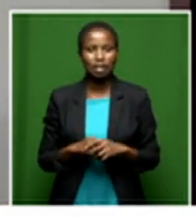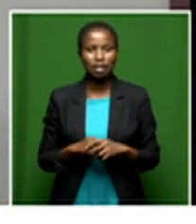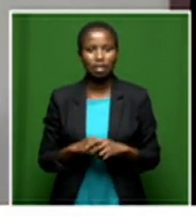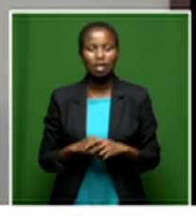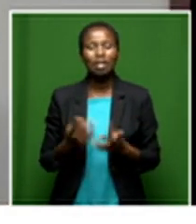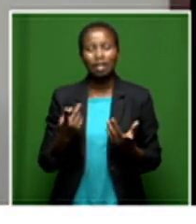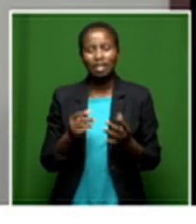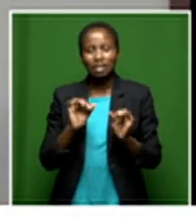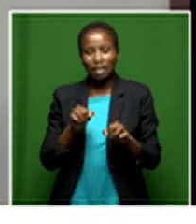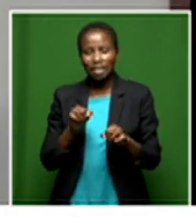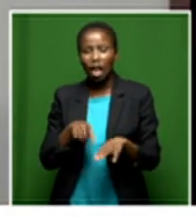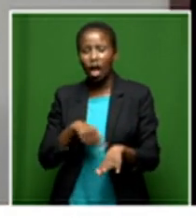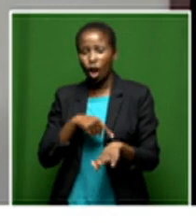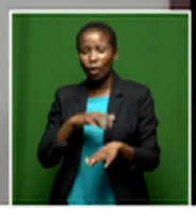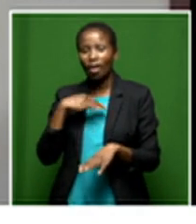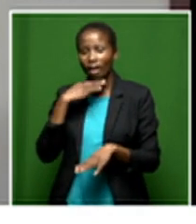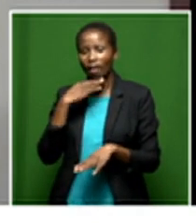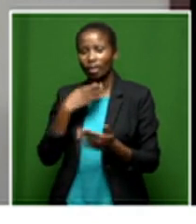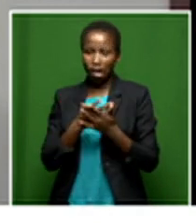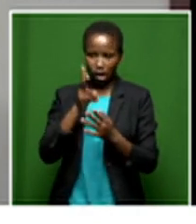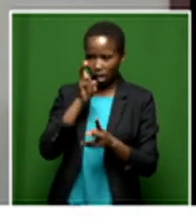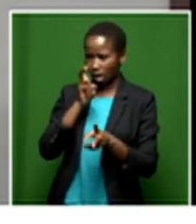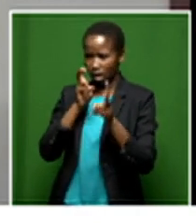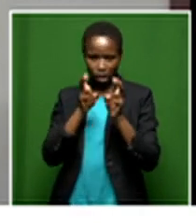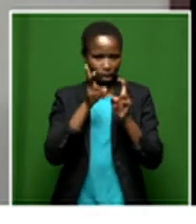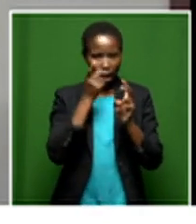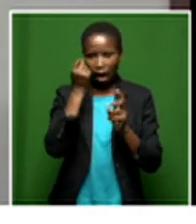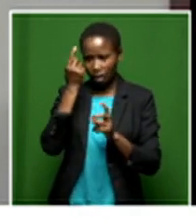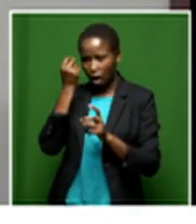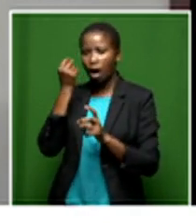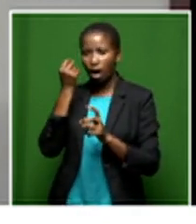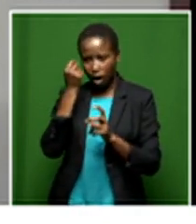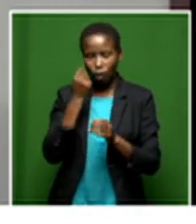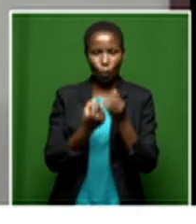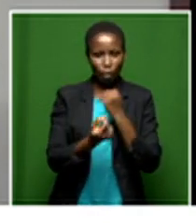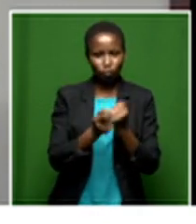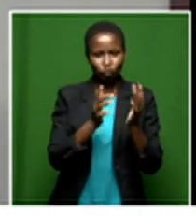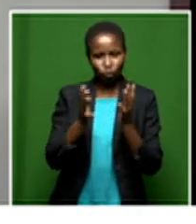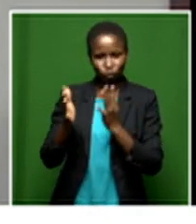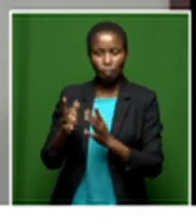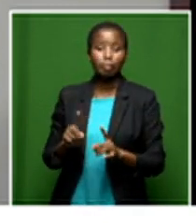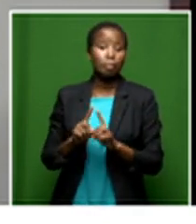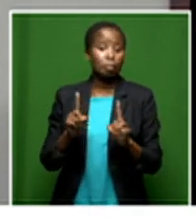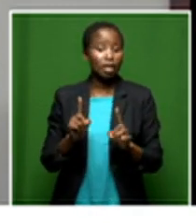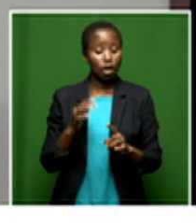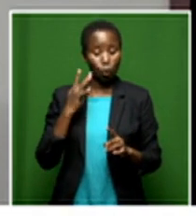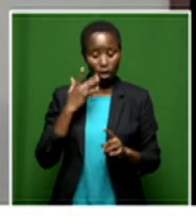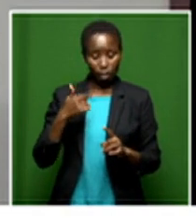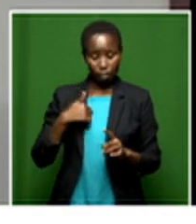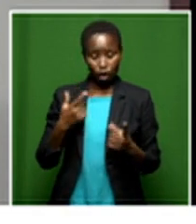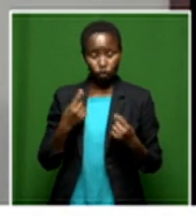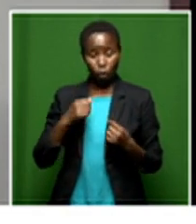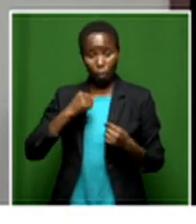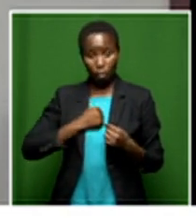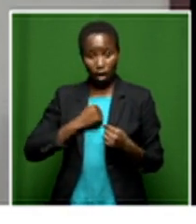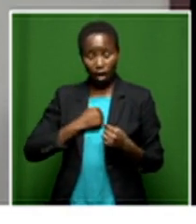long enough for me to actually understand what's going on, especially in terms of how I'm doing my first 100 days, in